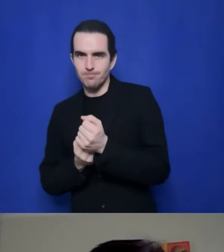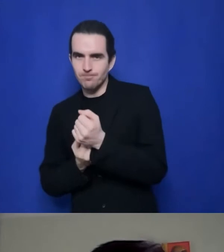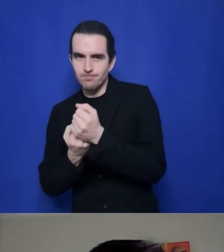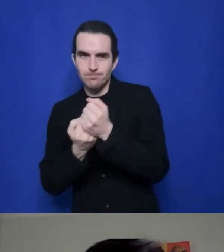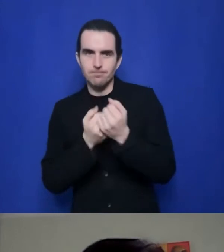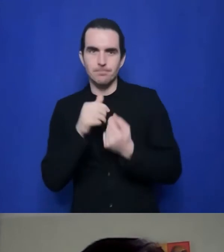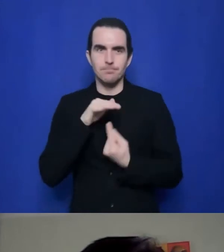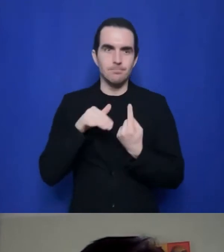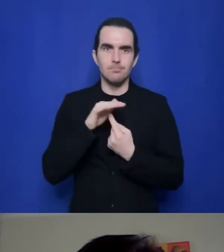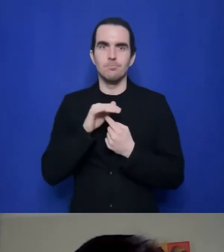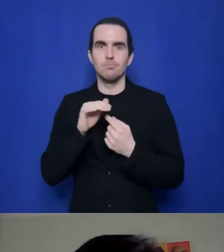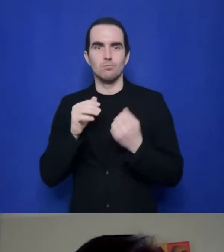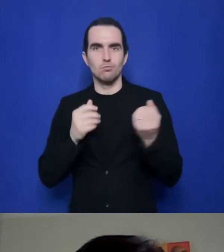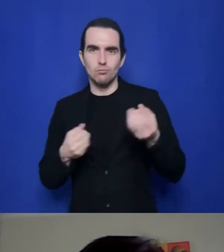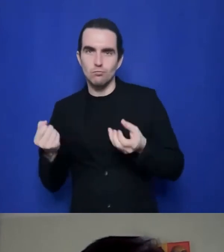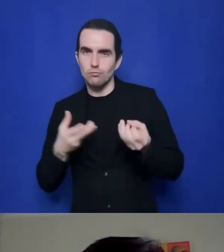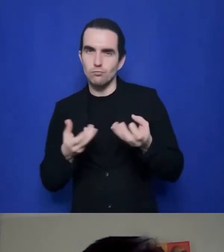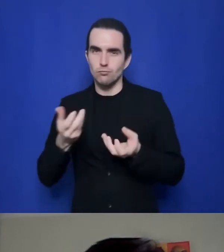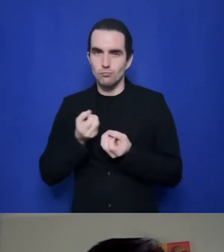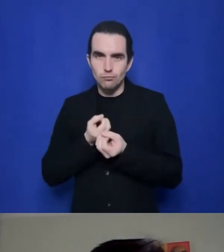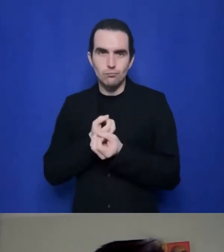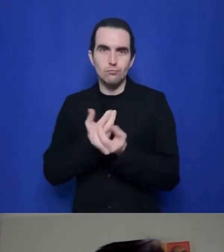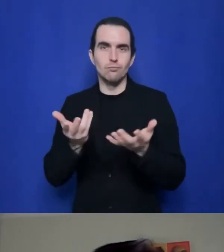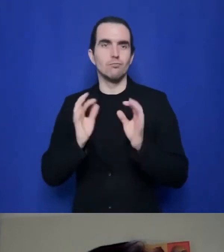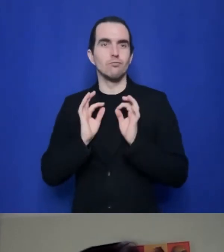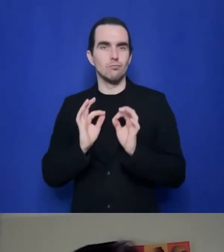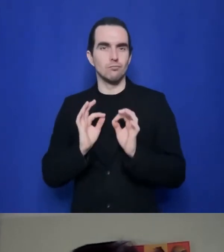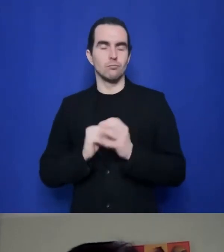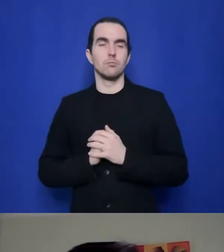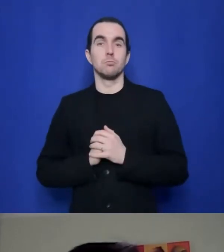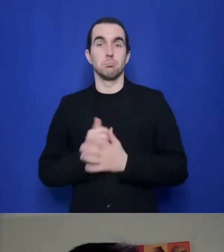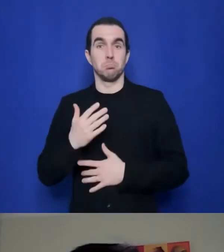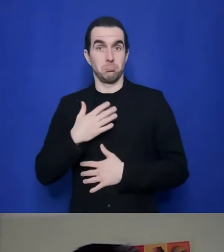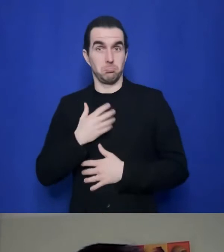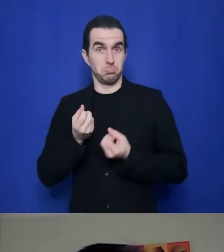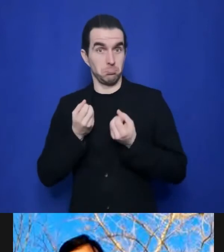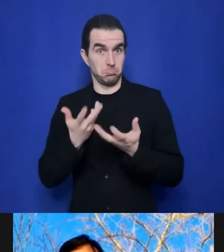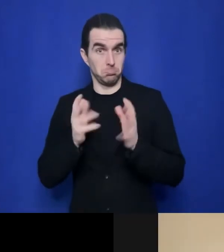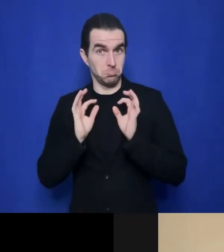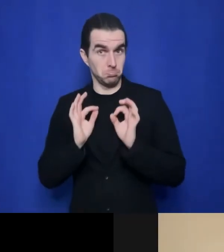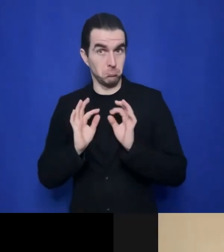give my colleagues the floor. Thank you very much.